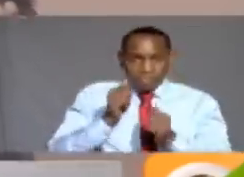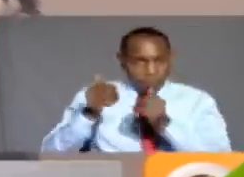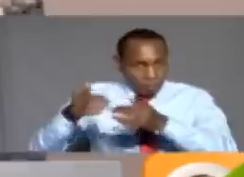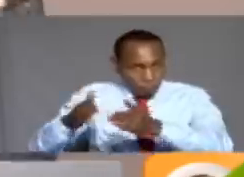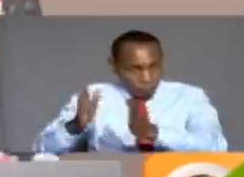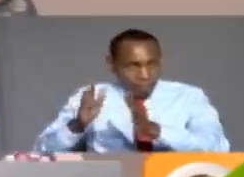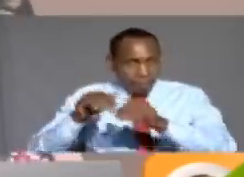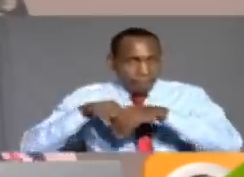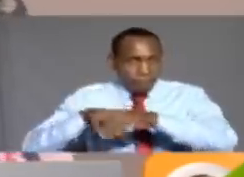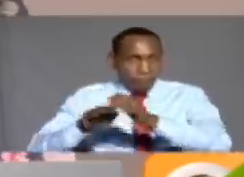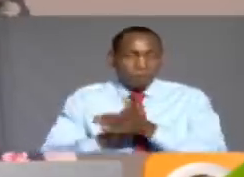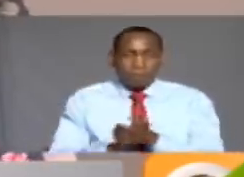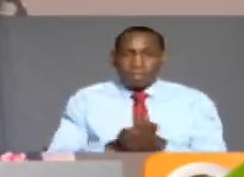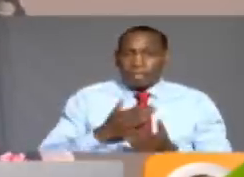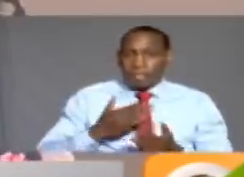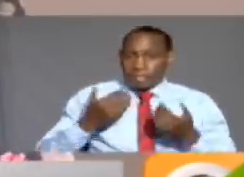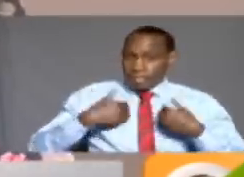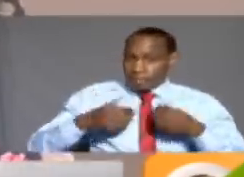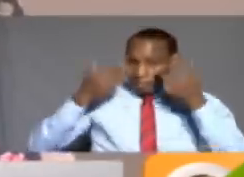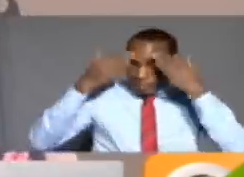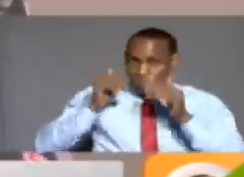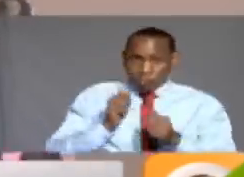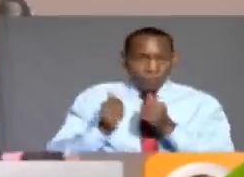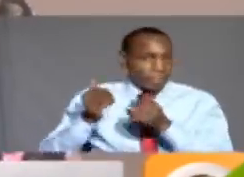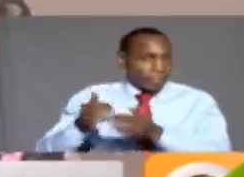is. Actually, I don't know which route it is.